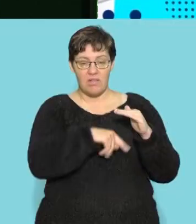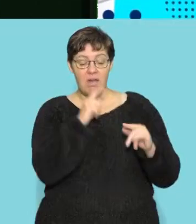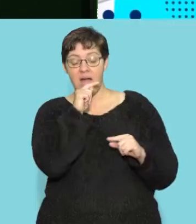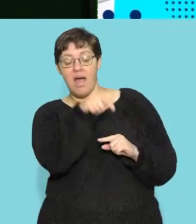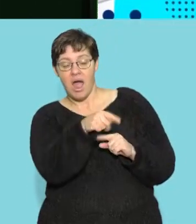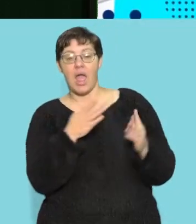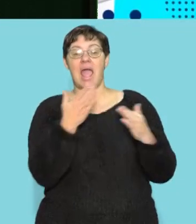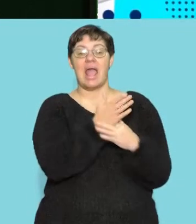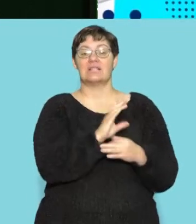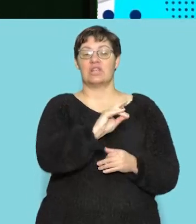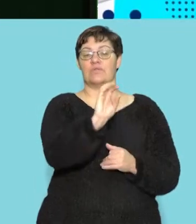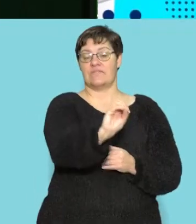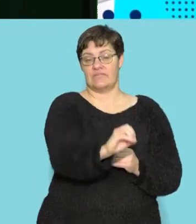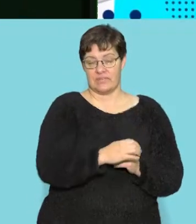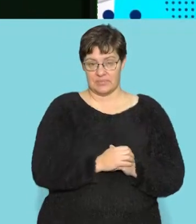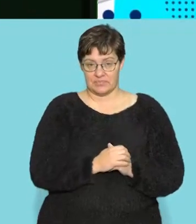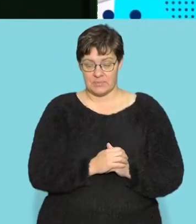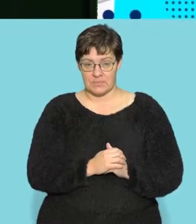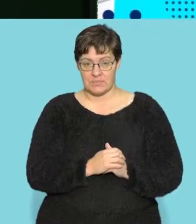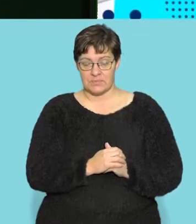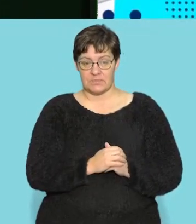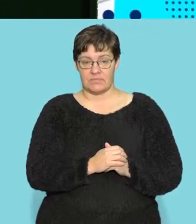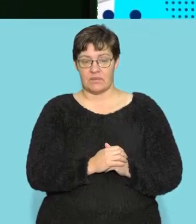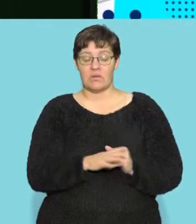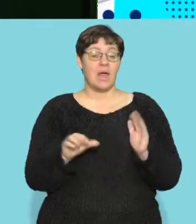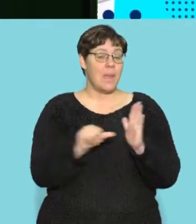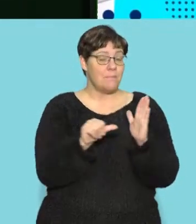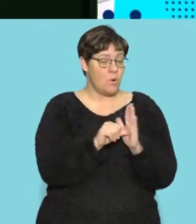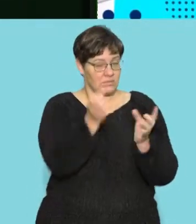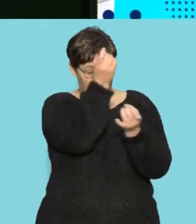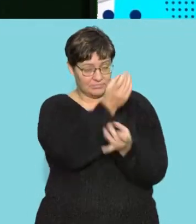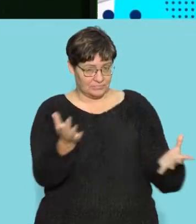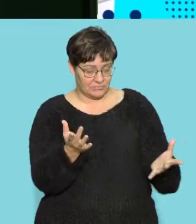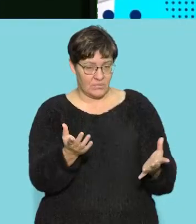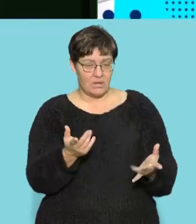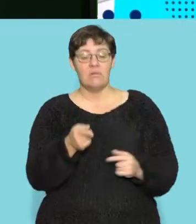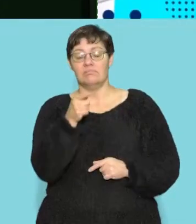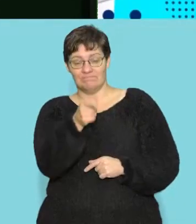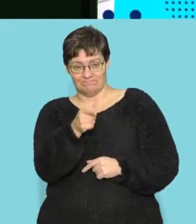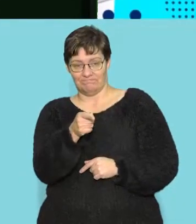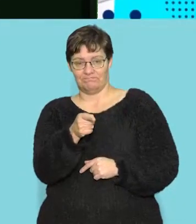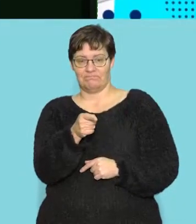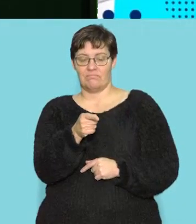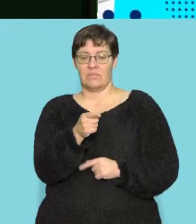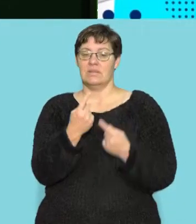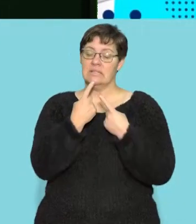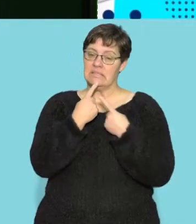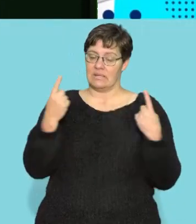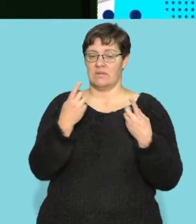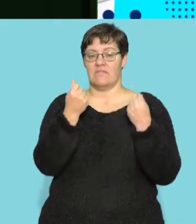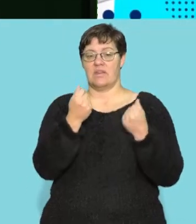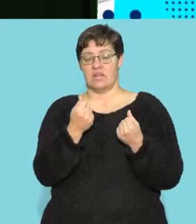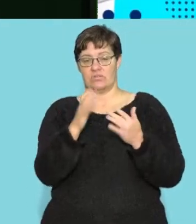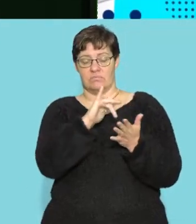to that cash. So, you are giving important information to the reader of the statement of